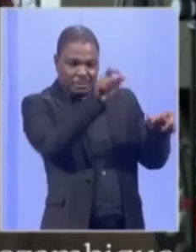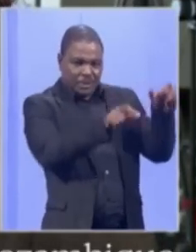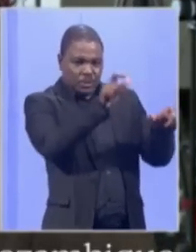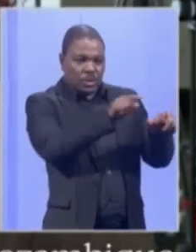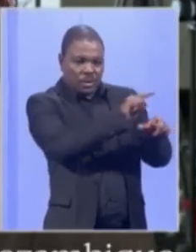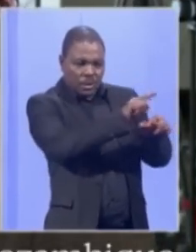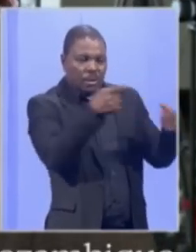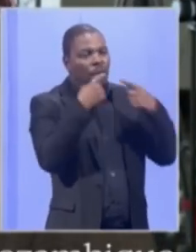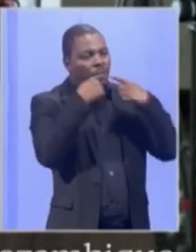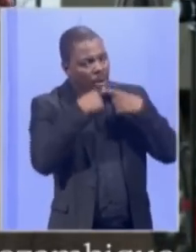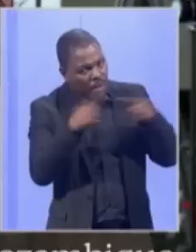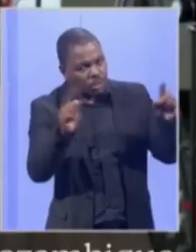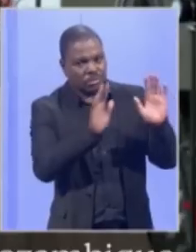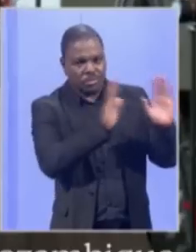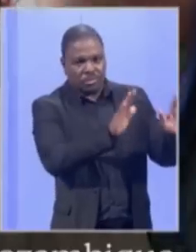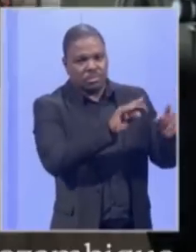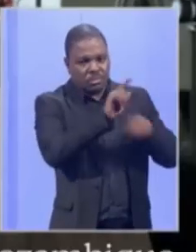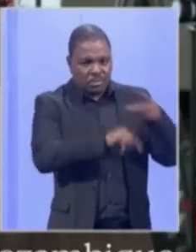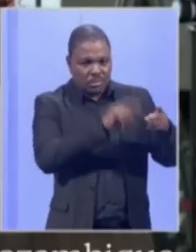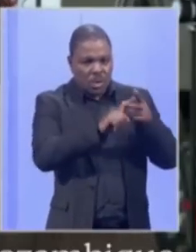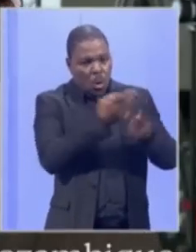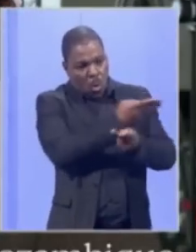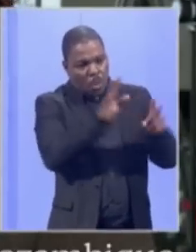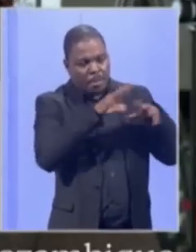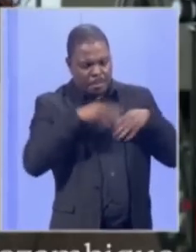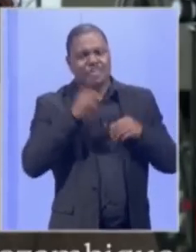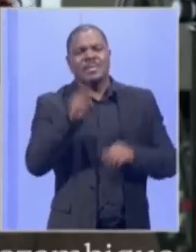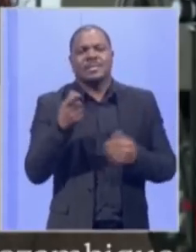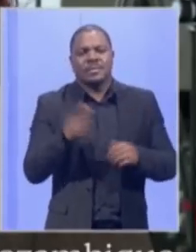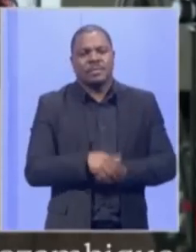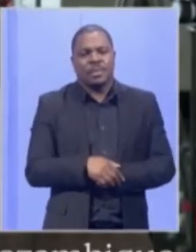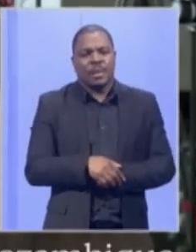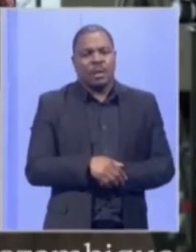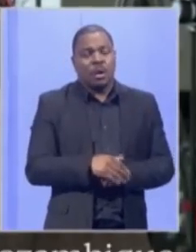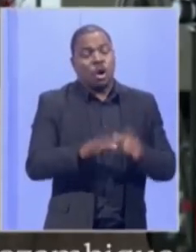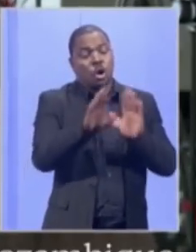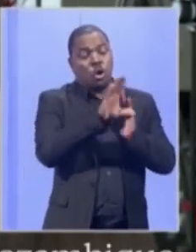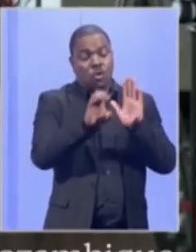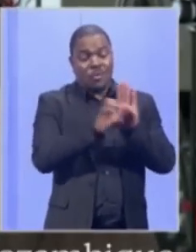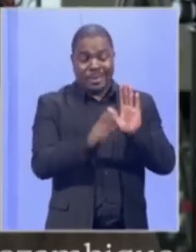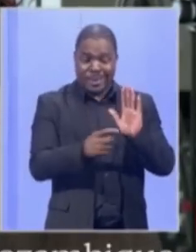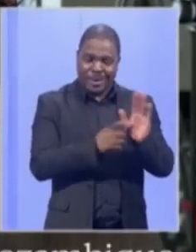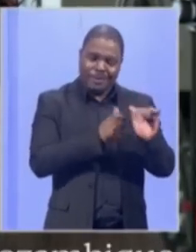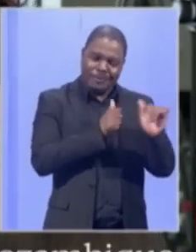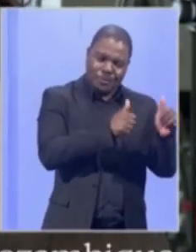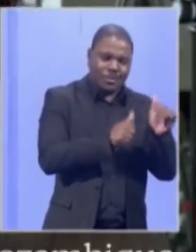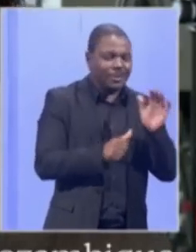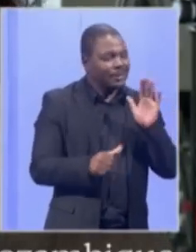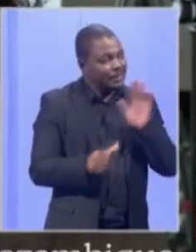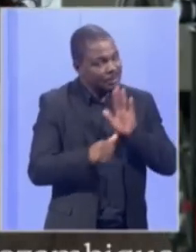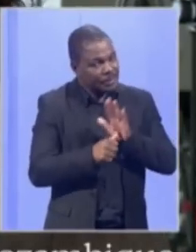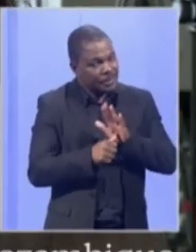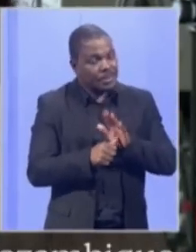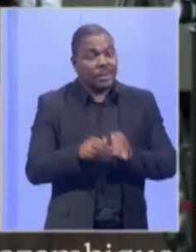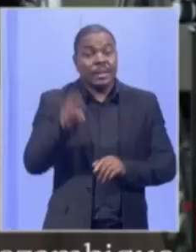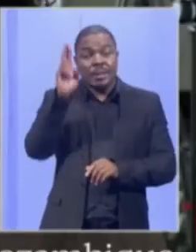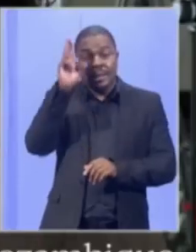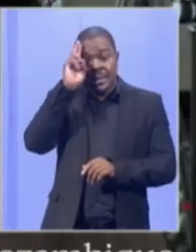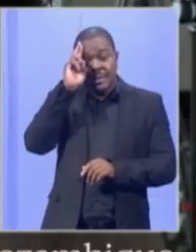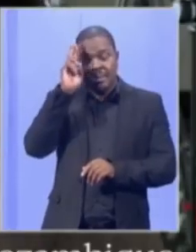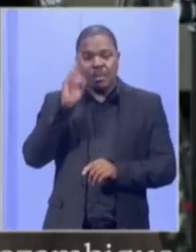official pronouncement, and everybody must live with it. Adherence to the code of conduct is also quite important. Remember, we don't only